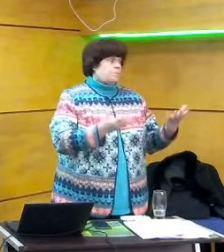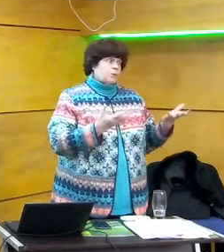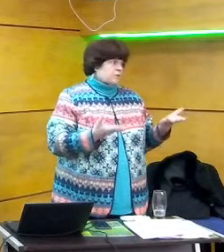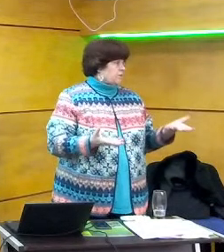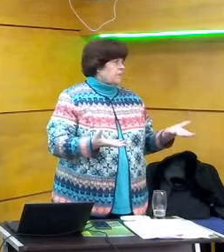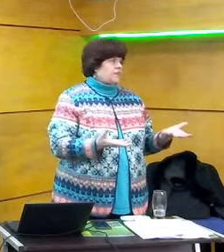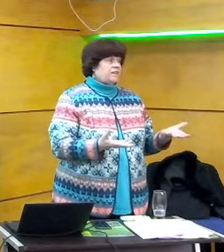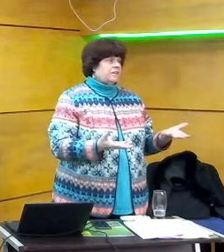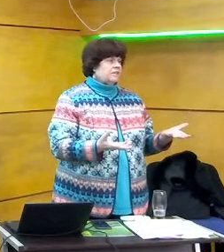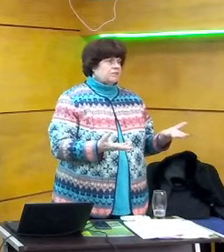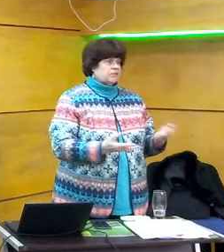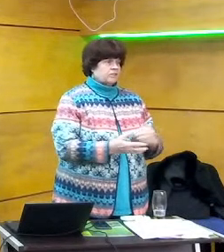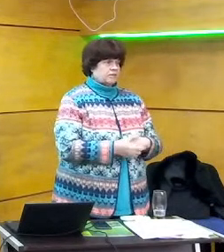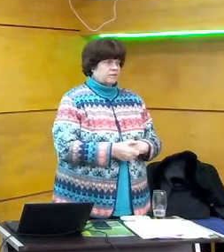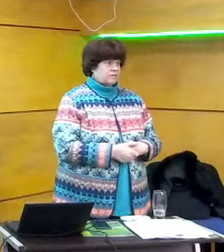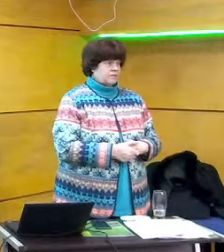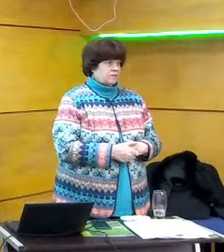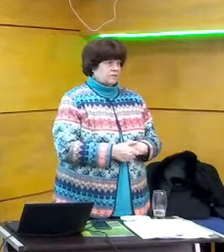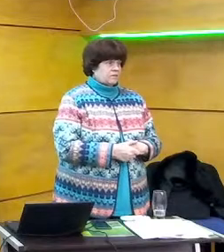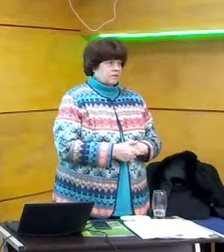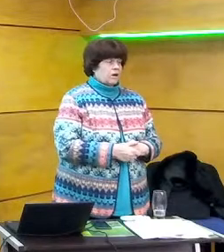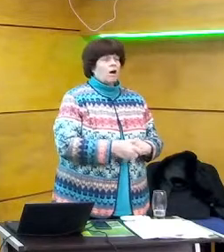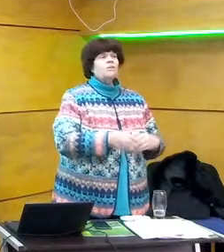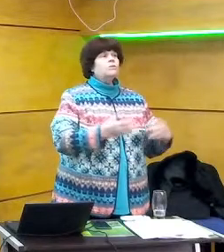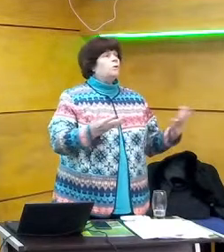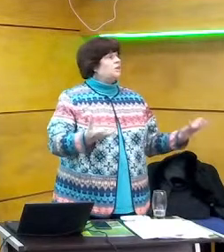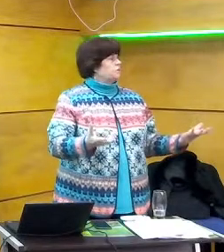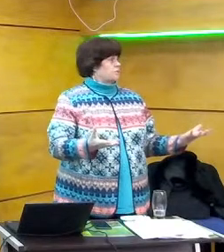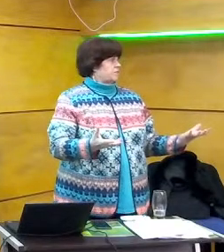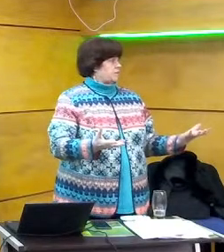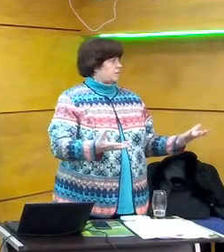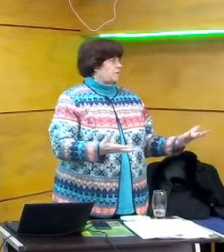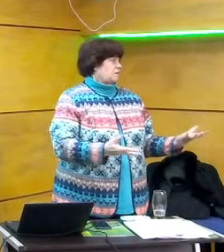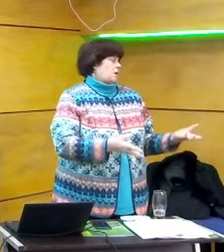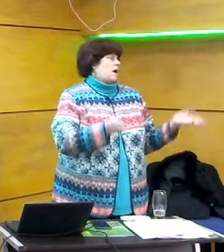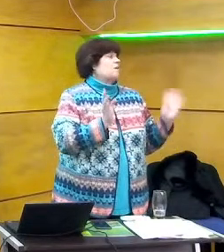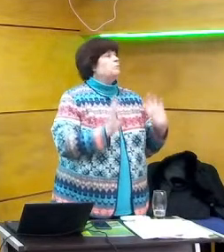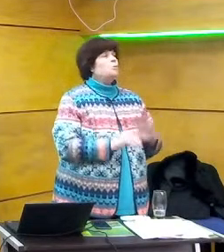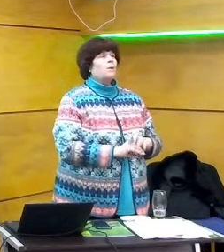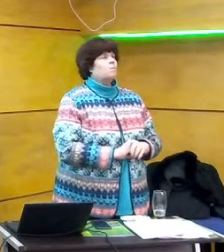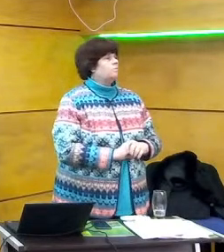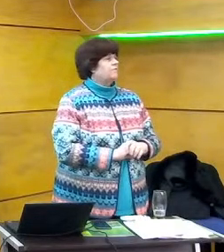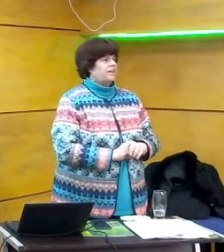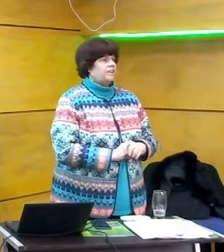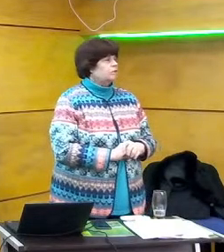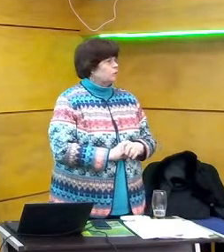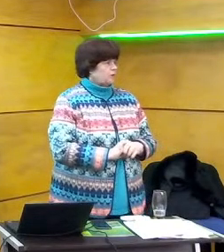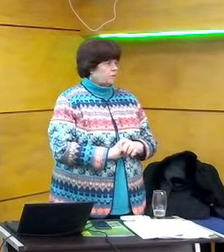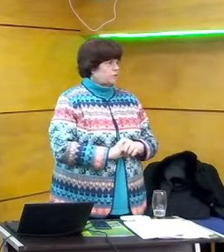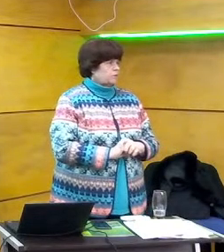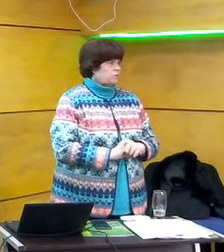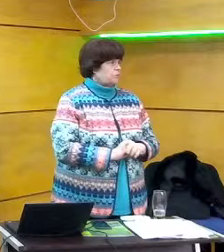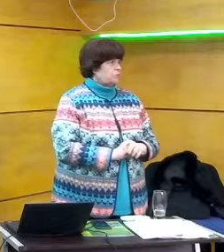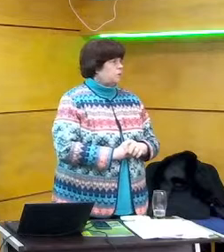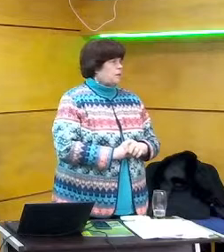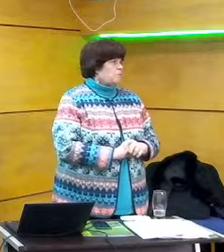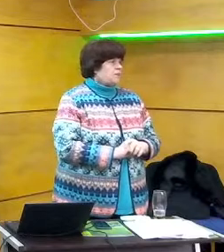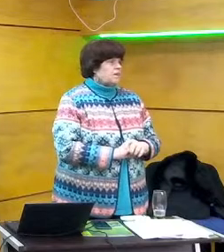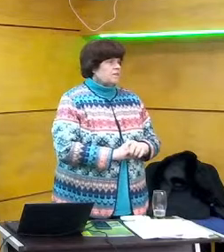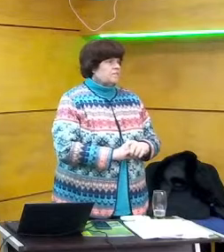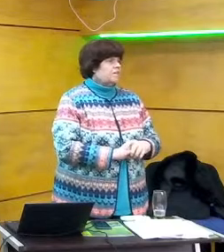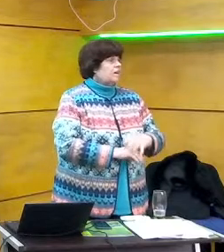the reports are done in English. All the lawyers, I have no problem finding a lawyer to go